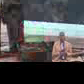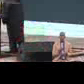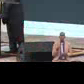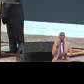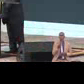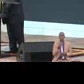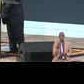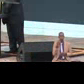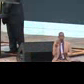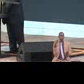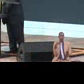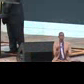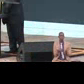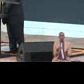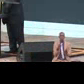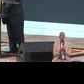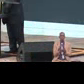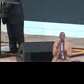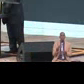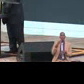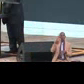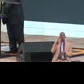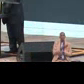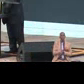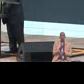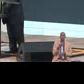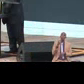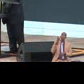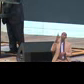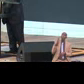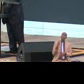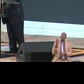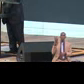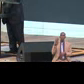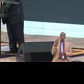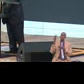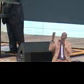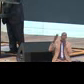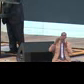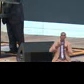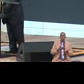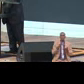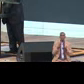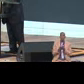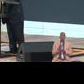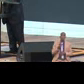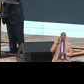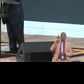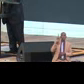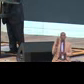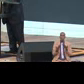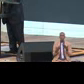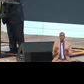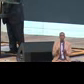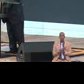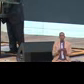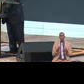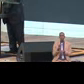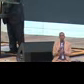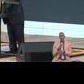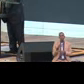who recognize that the Son of God was manifested, that he might destroy the works